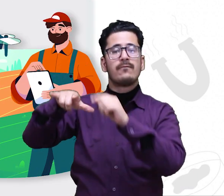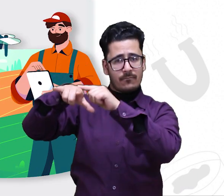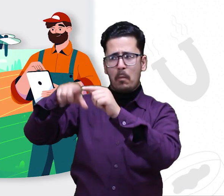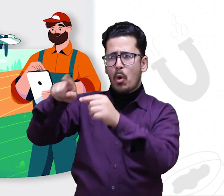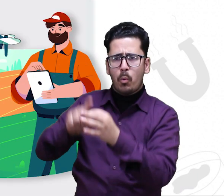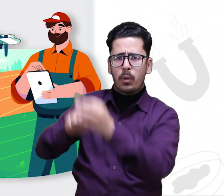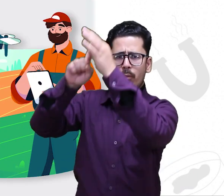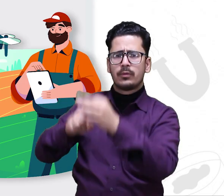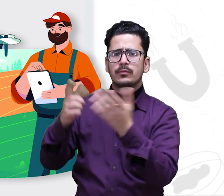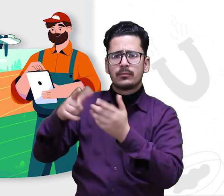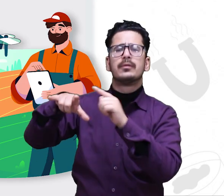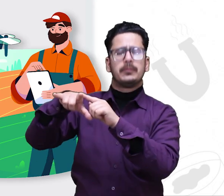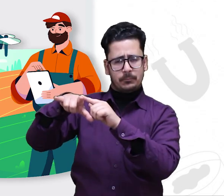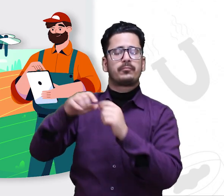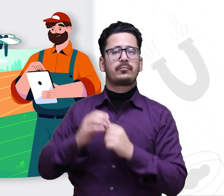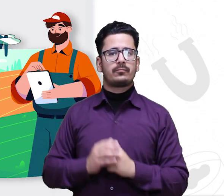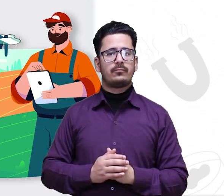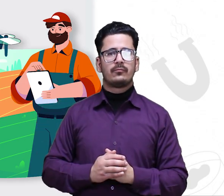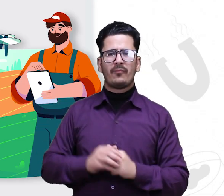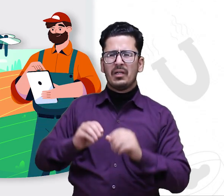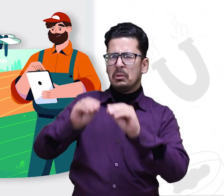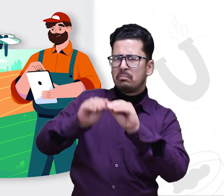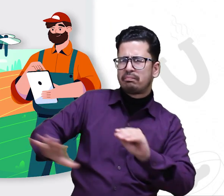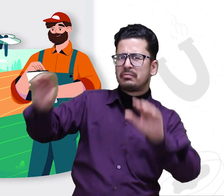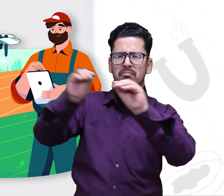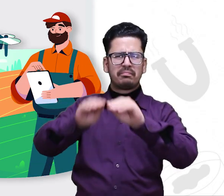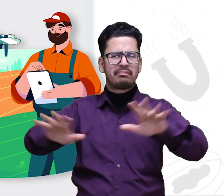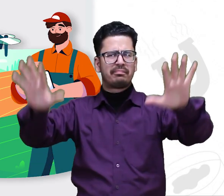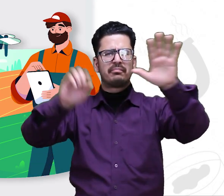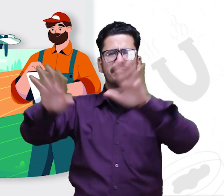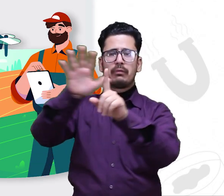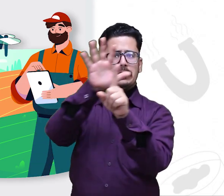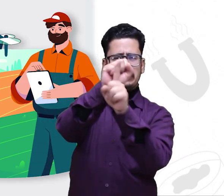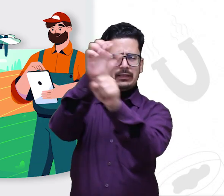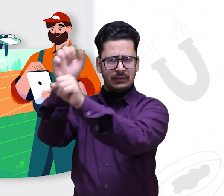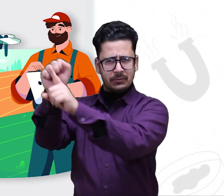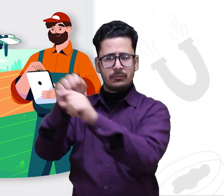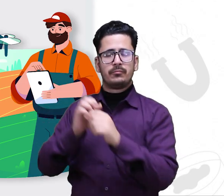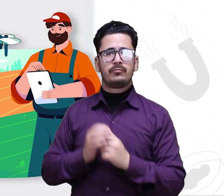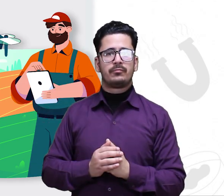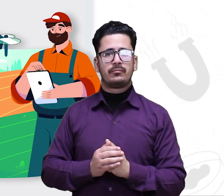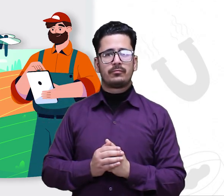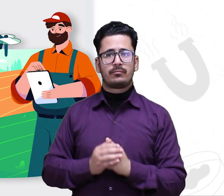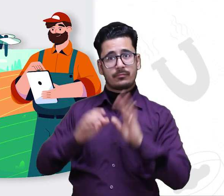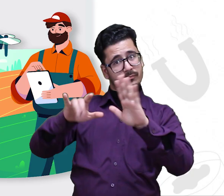Drones are capable of detecting different types of air pollutants.